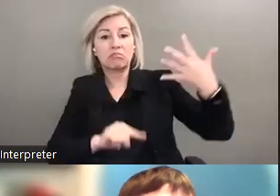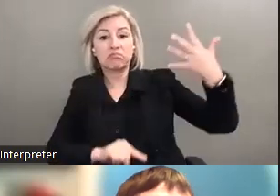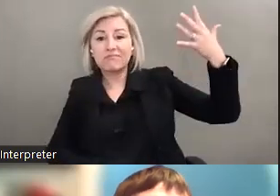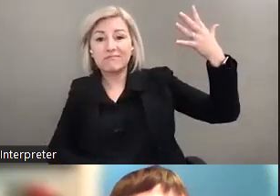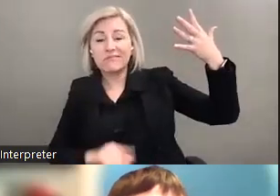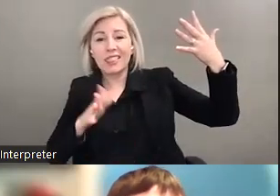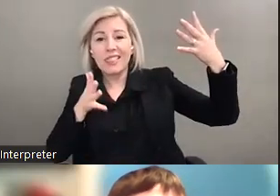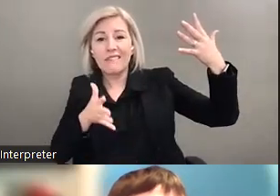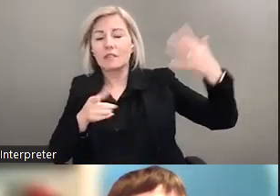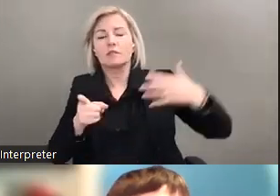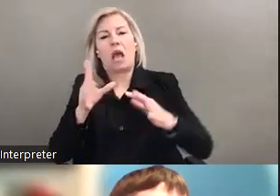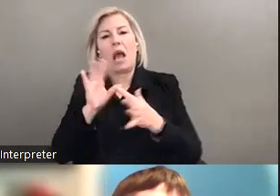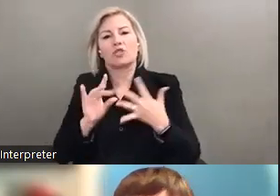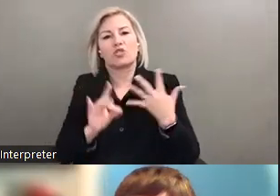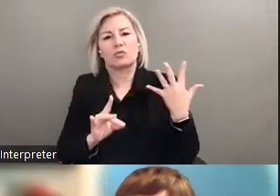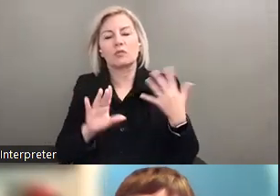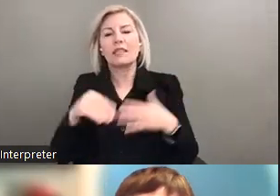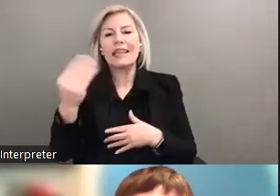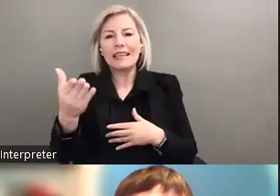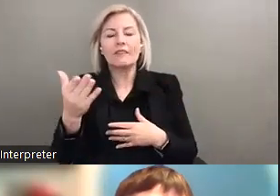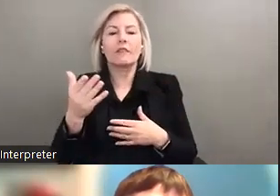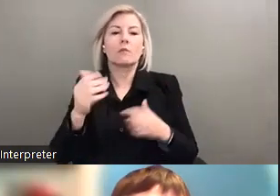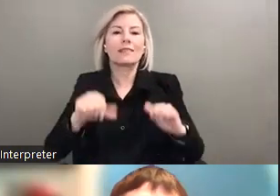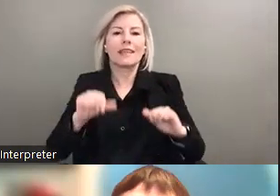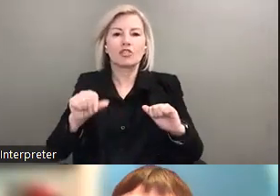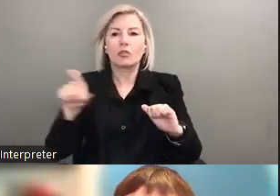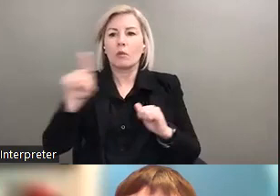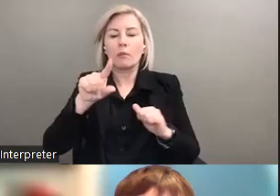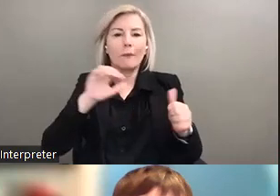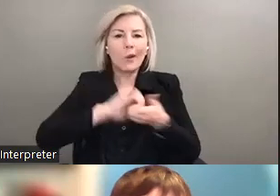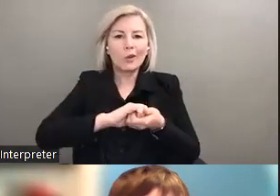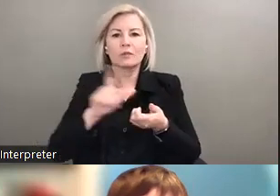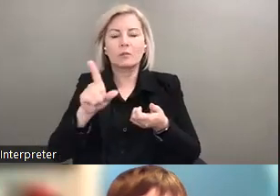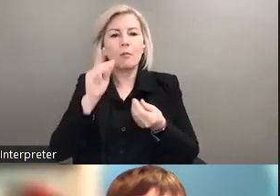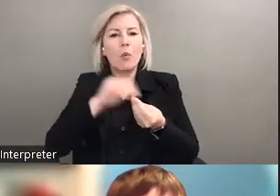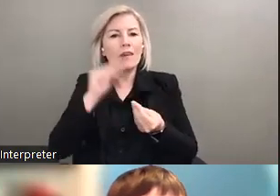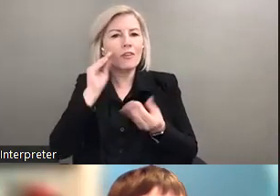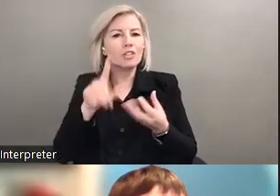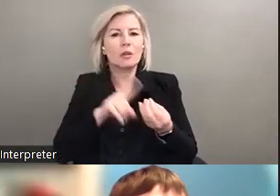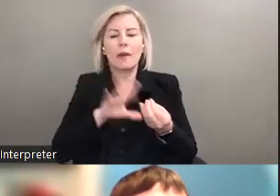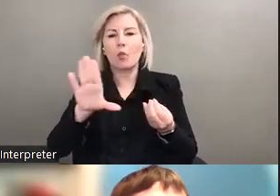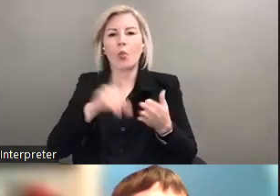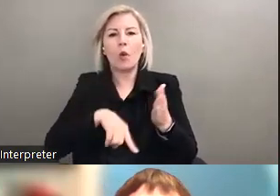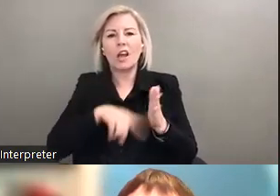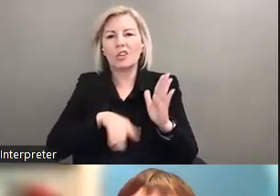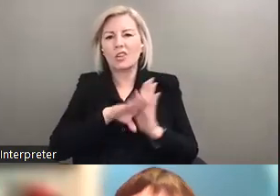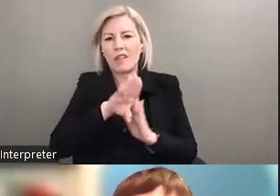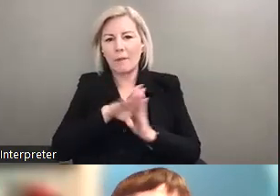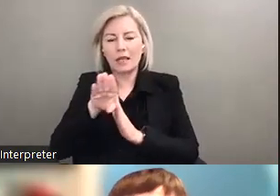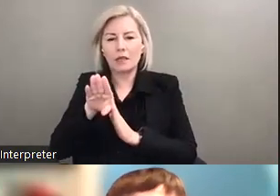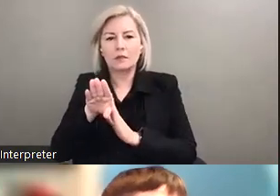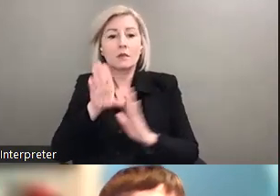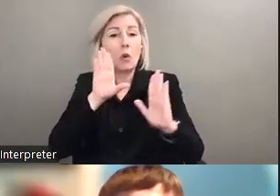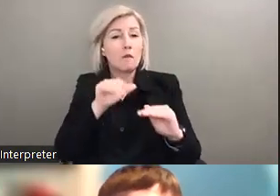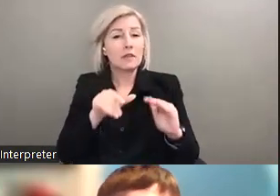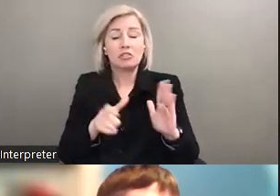give potential applicant partners more information about you and the consortium you're developing. Hopefully this takes just a few